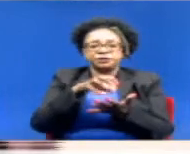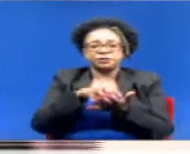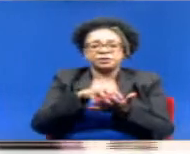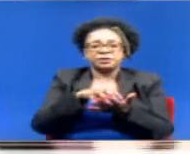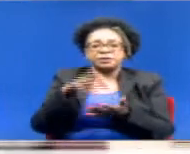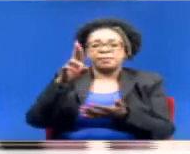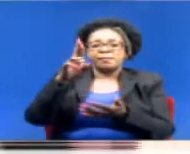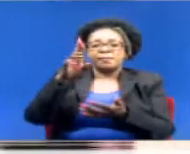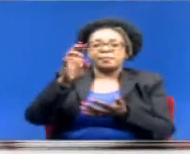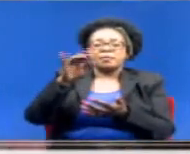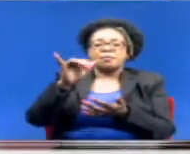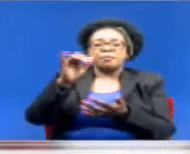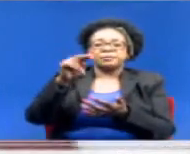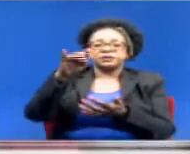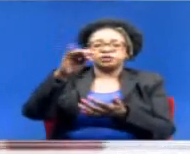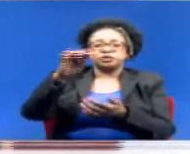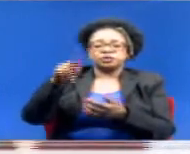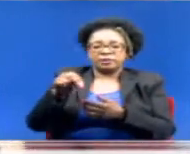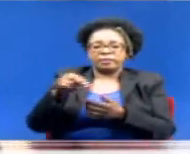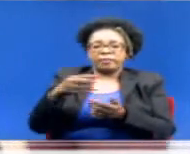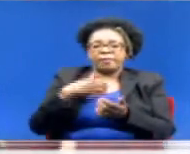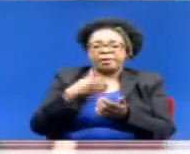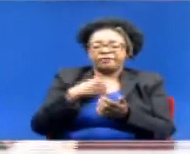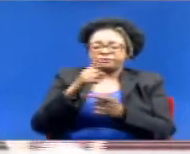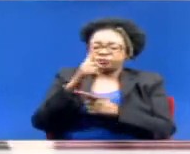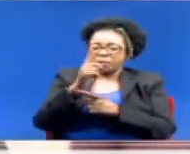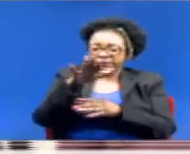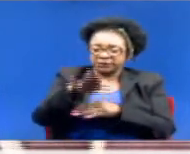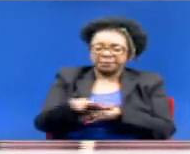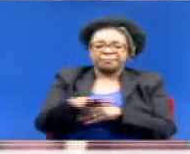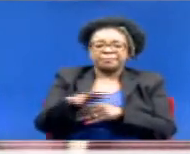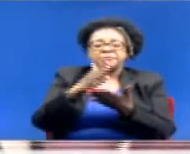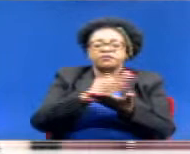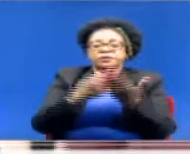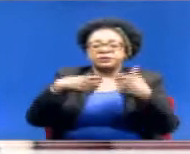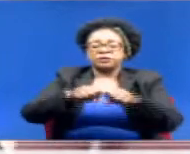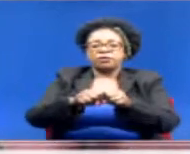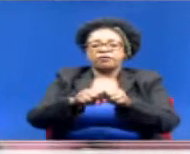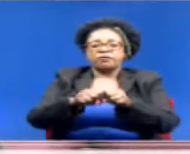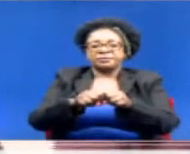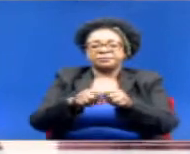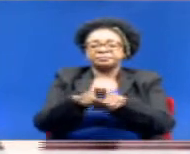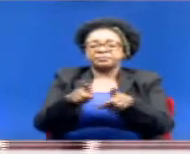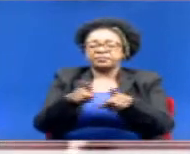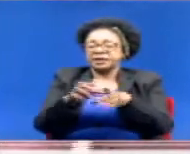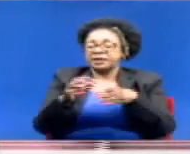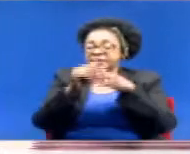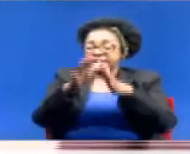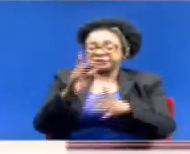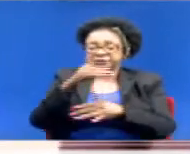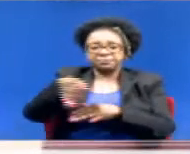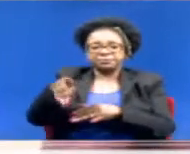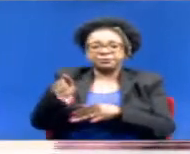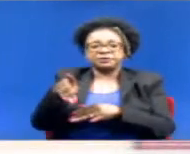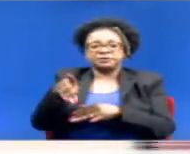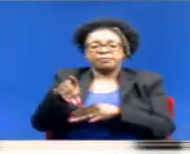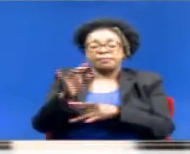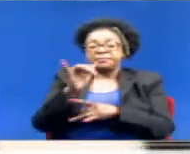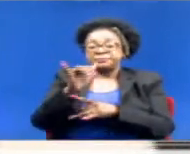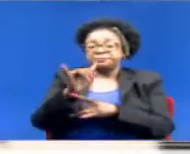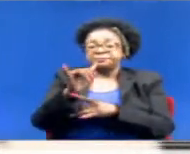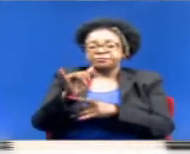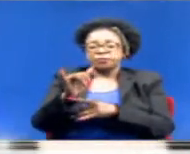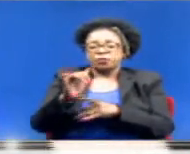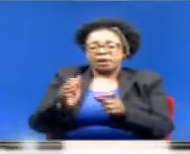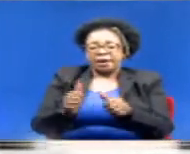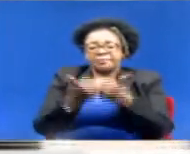Inganga Mulele amesalia tu na hatua moja kabla ya kuchukua wadhifa wake mpya kama kiongozi wa mashtaka ya umma. Hatua hii itafanikishwa tu